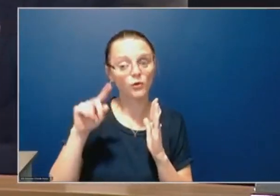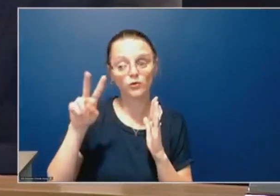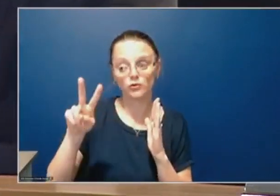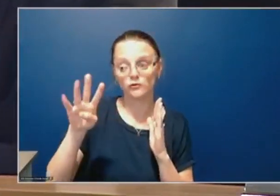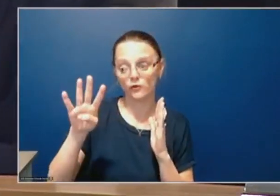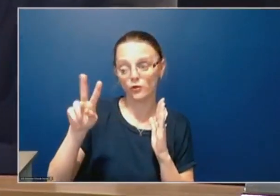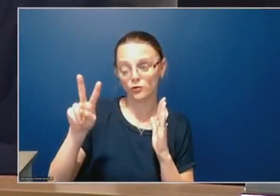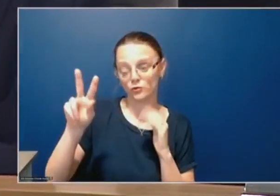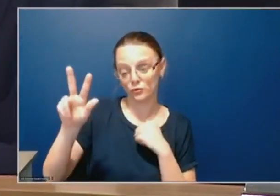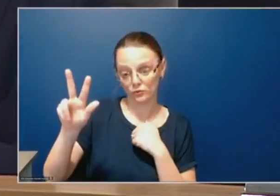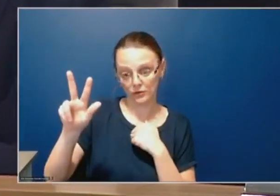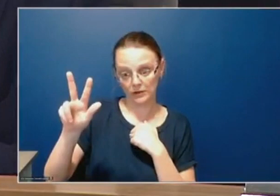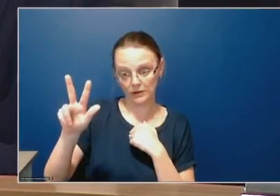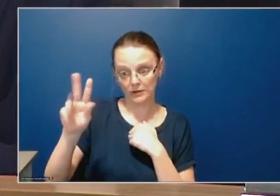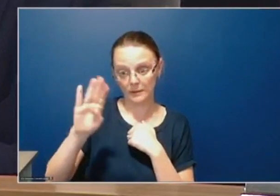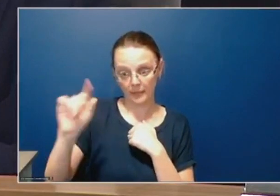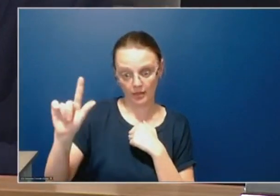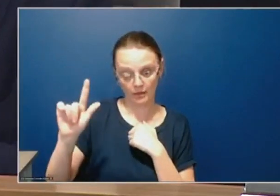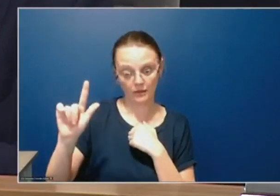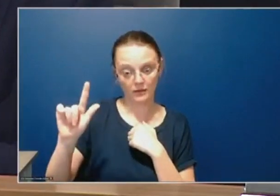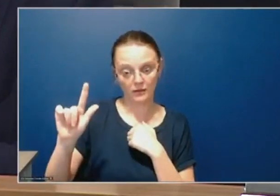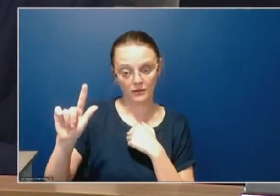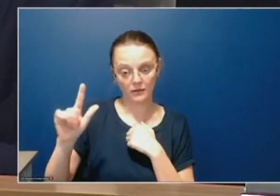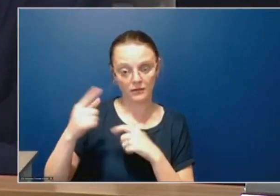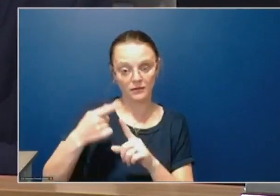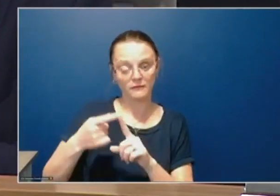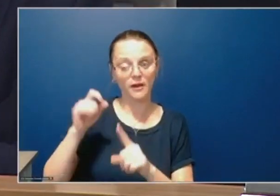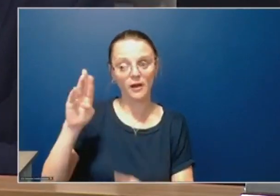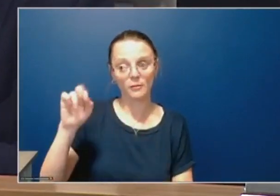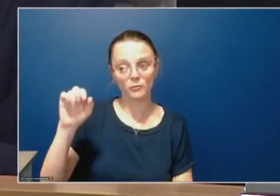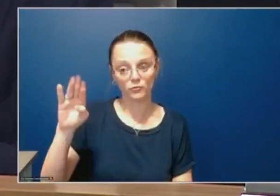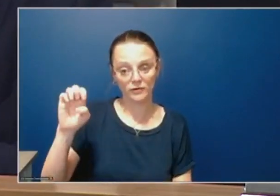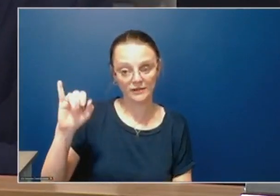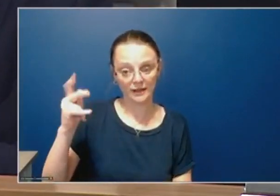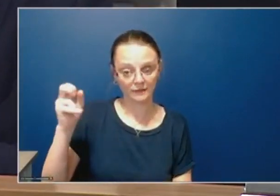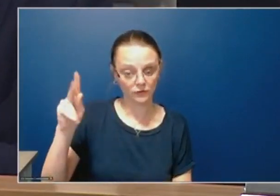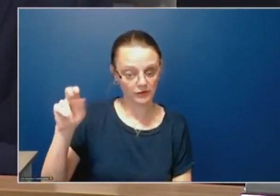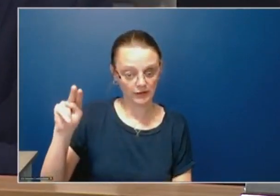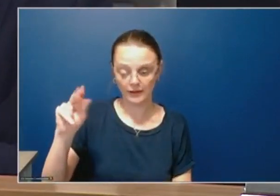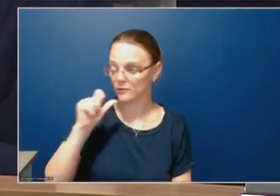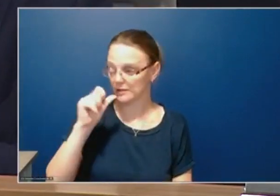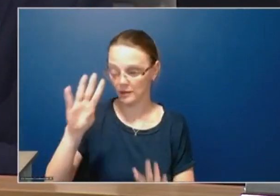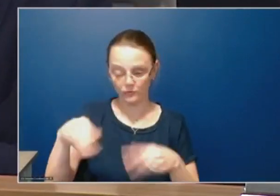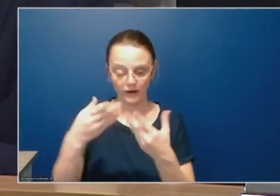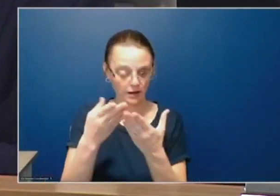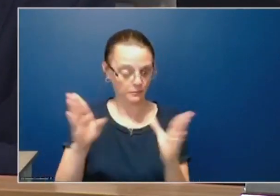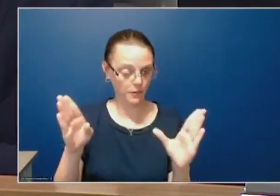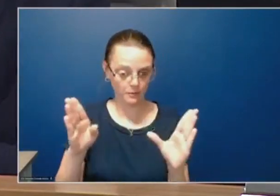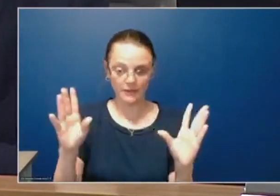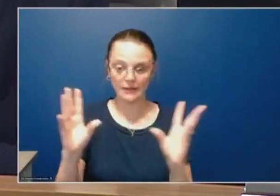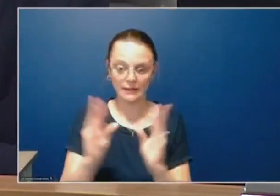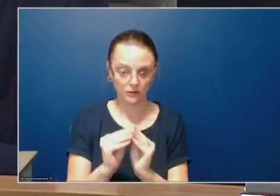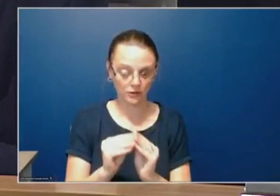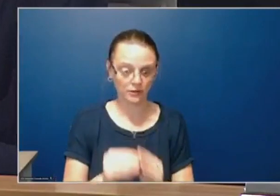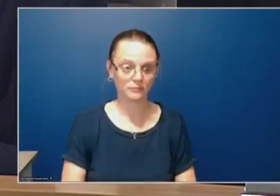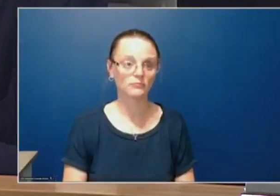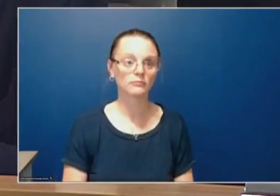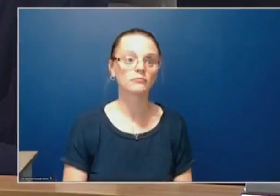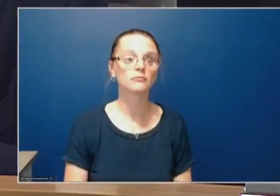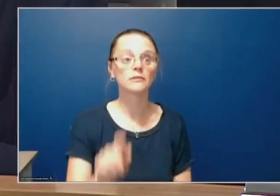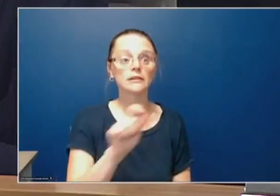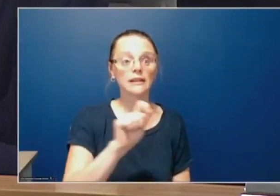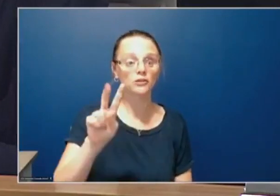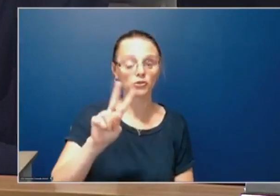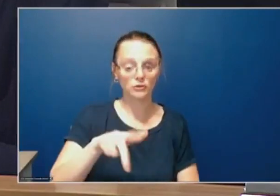2423, a bill that was introduced by Leader Brees Iverson and was not granted a public hearing. The -2 amendment would establish the